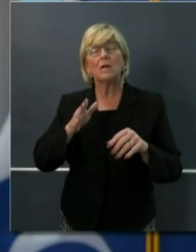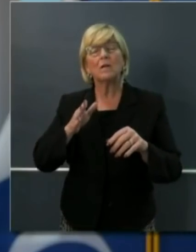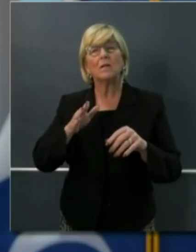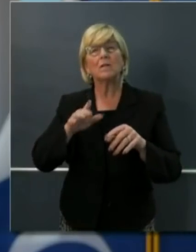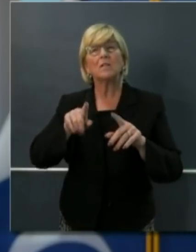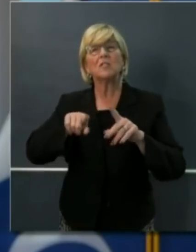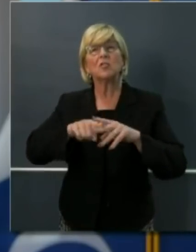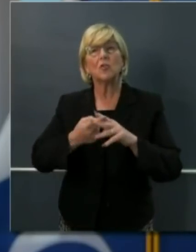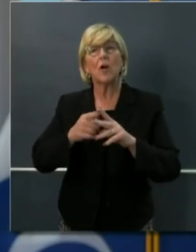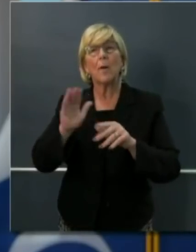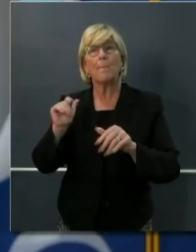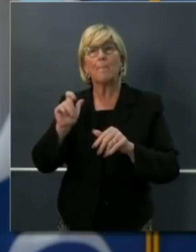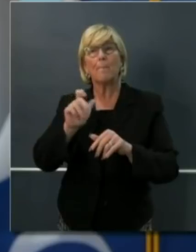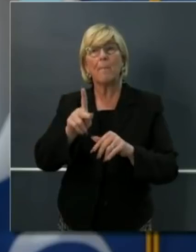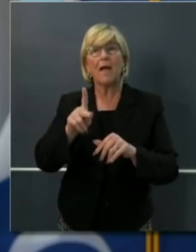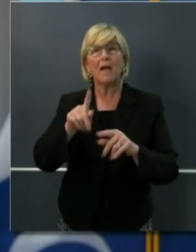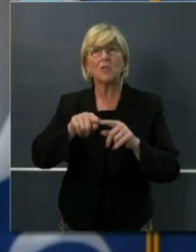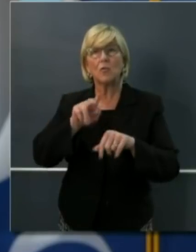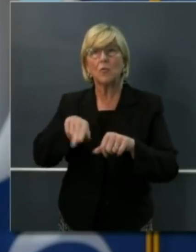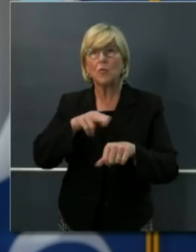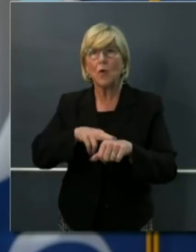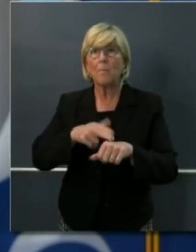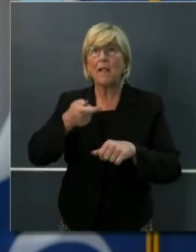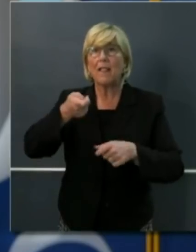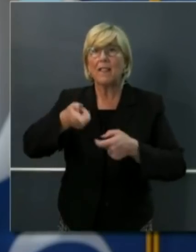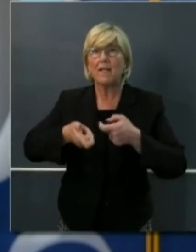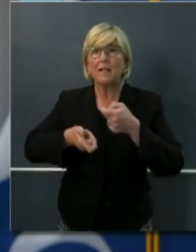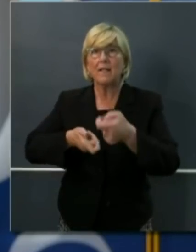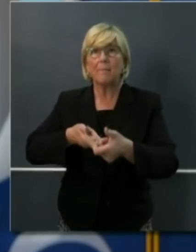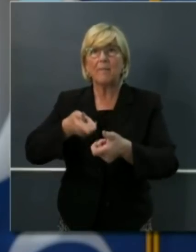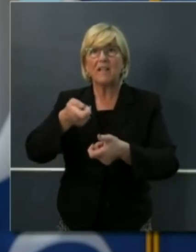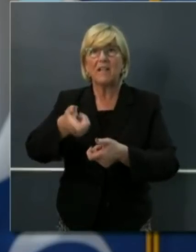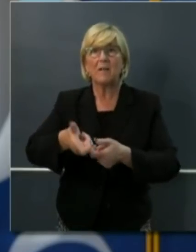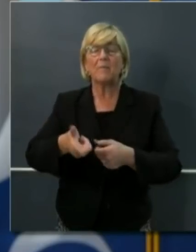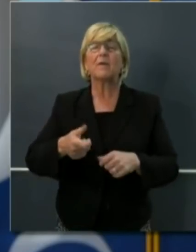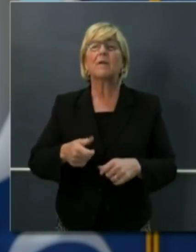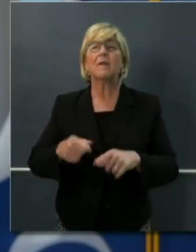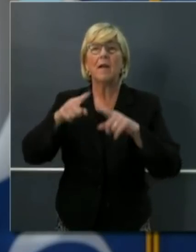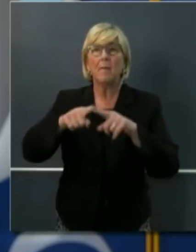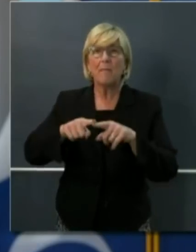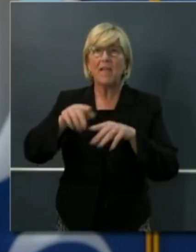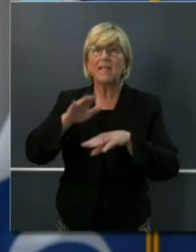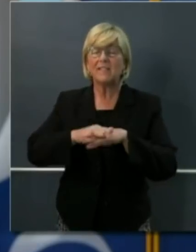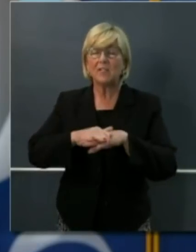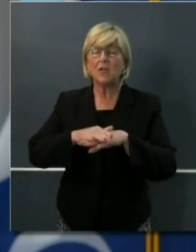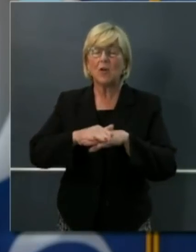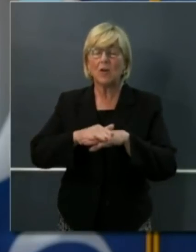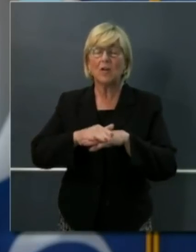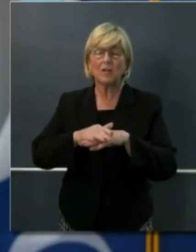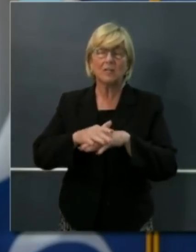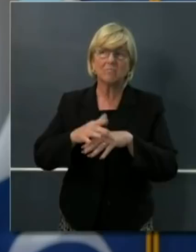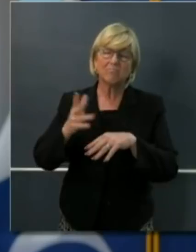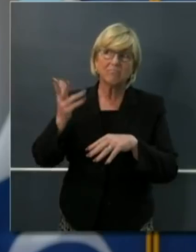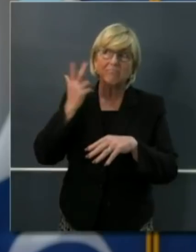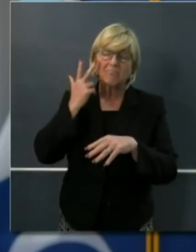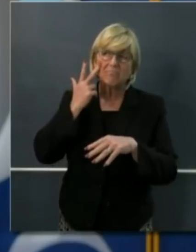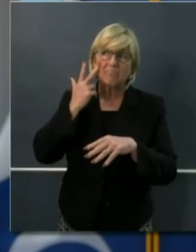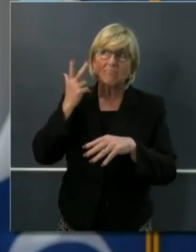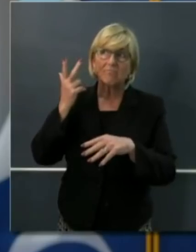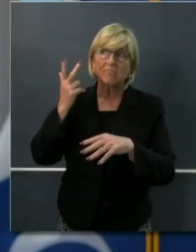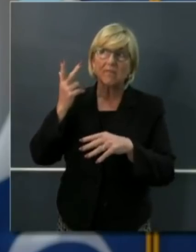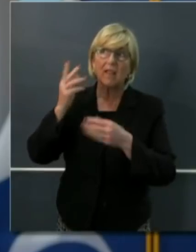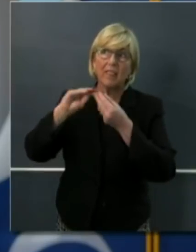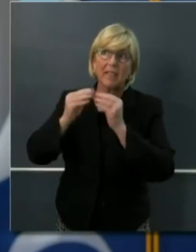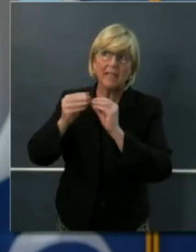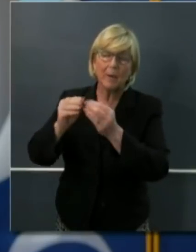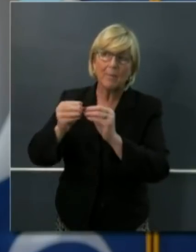decision-making that is foundationally focused on the indicators giving us that green light, informed